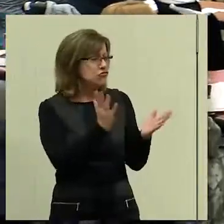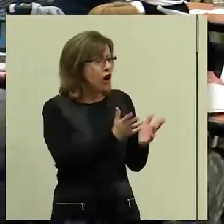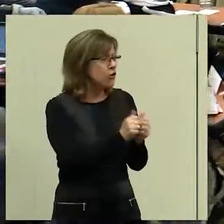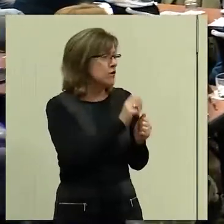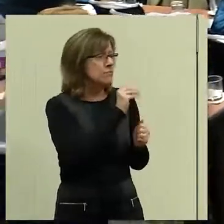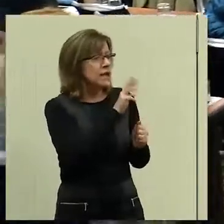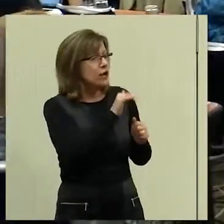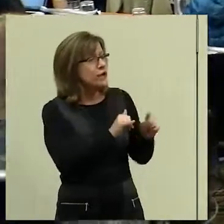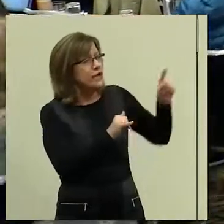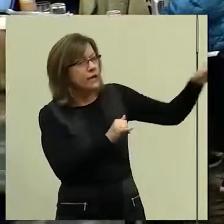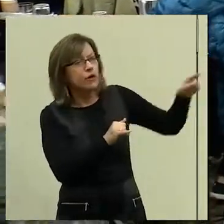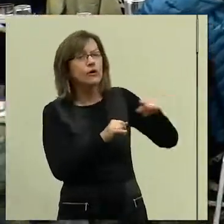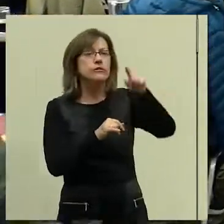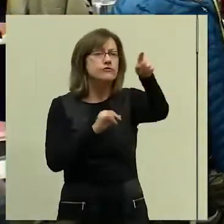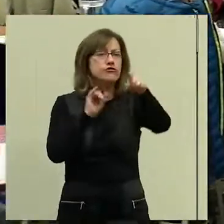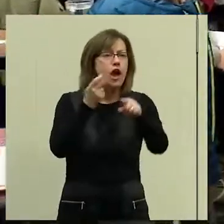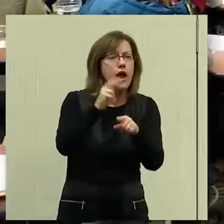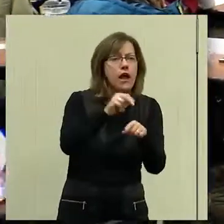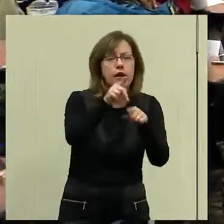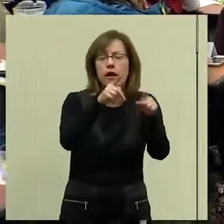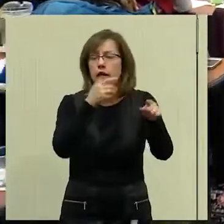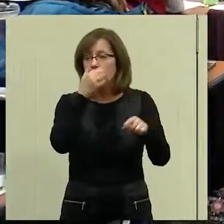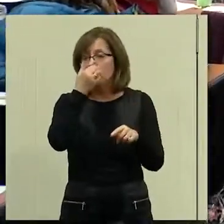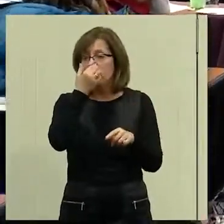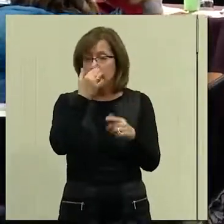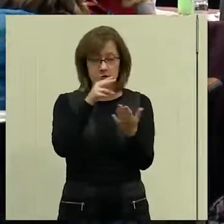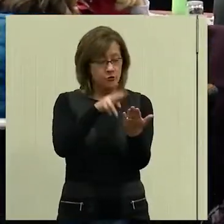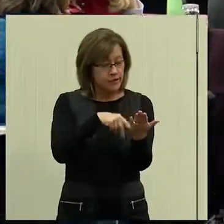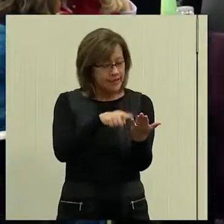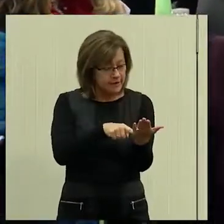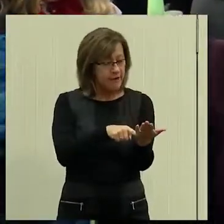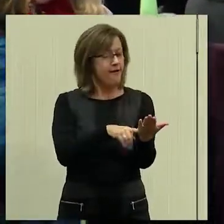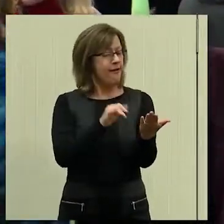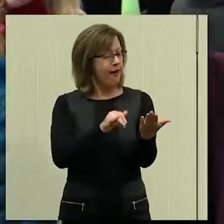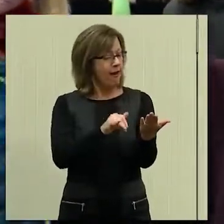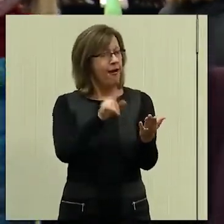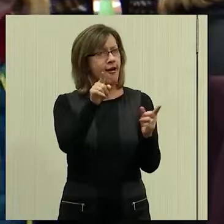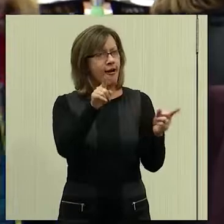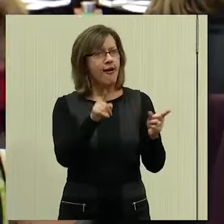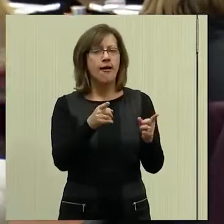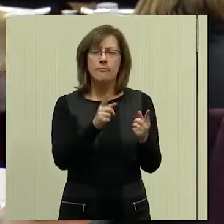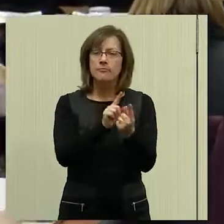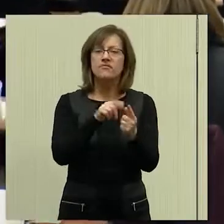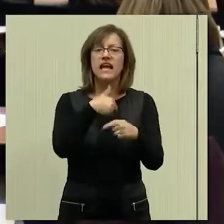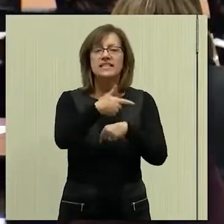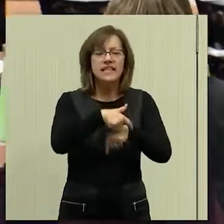hall or Johnny down there, but by seeing things in a newsletter, you can pick it up. We actually have a